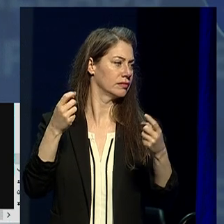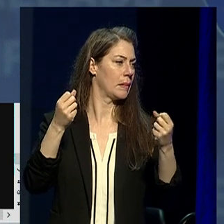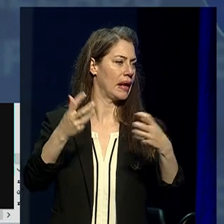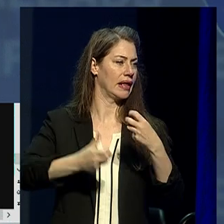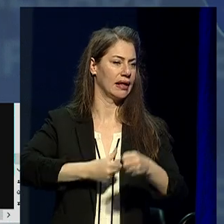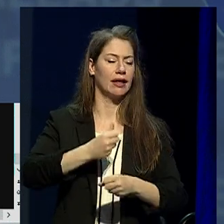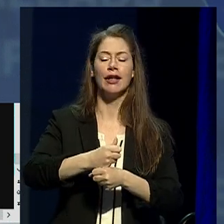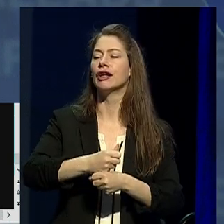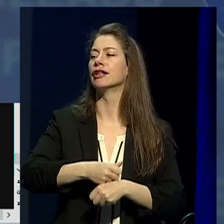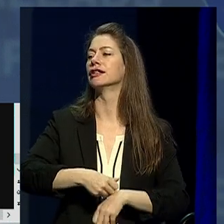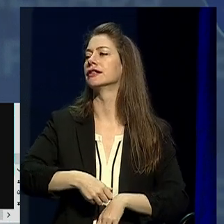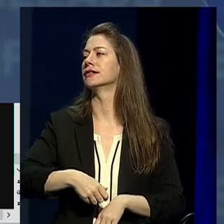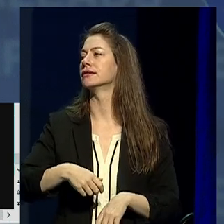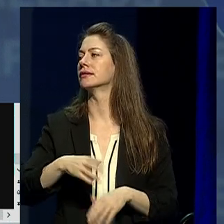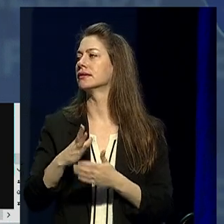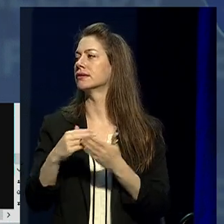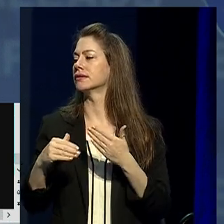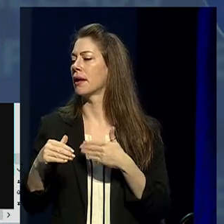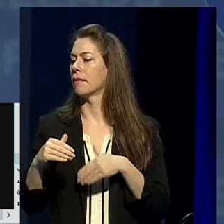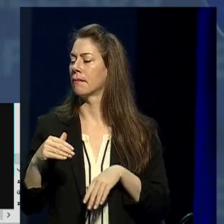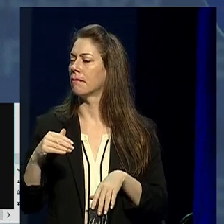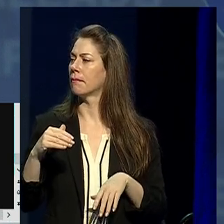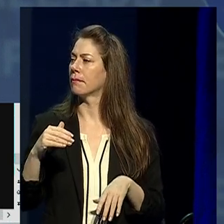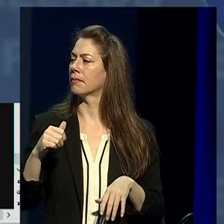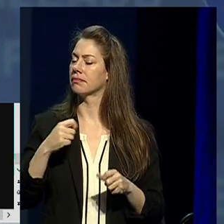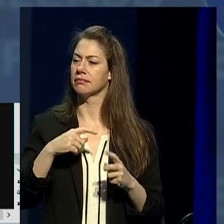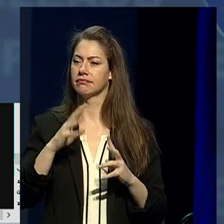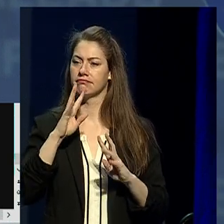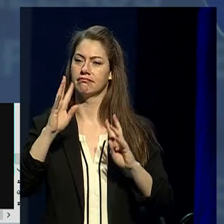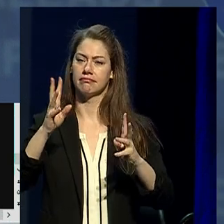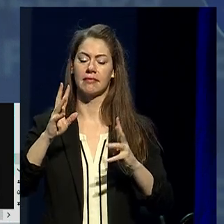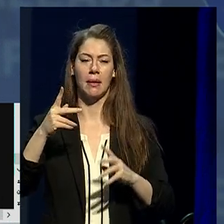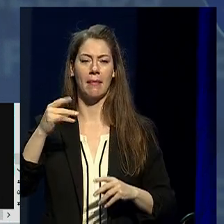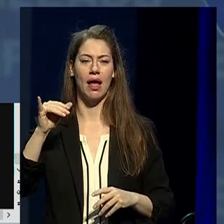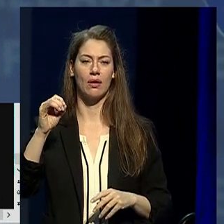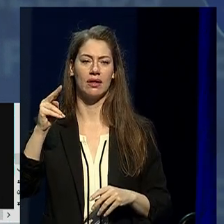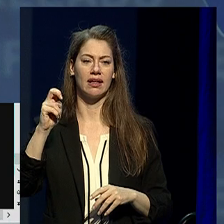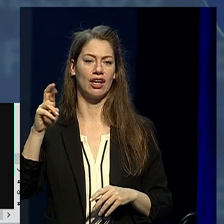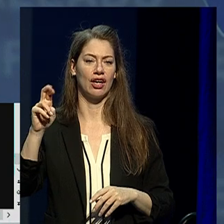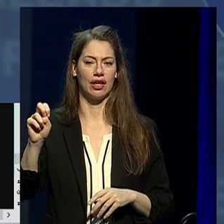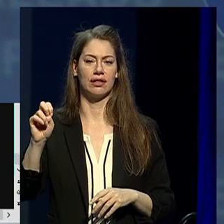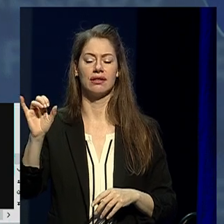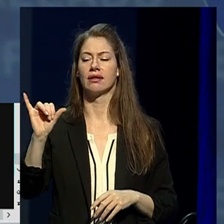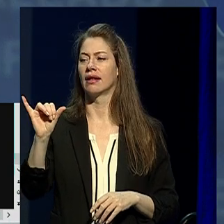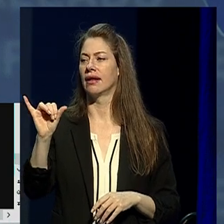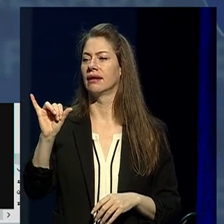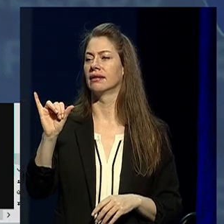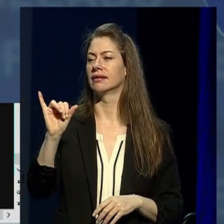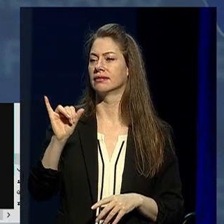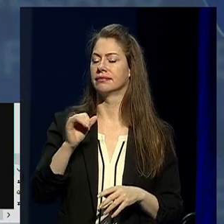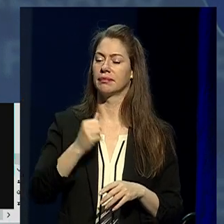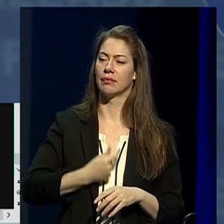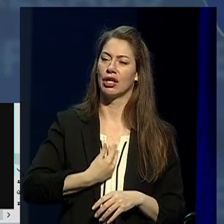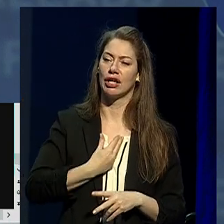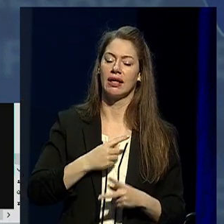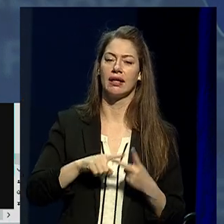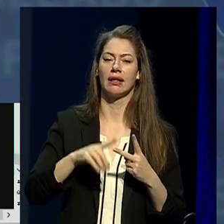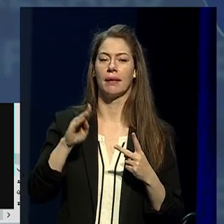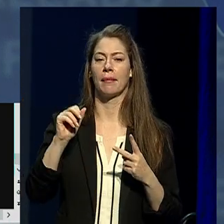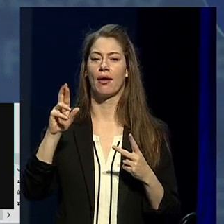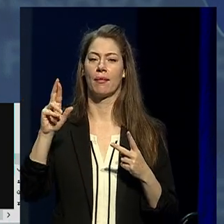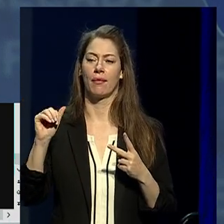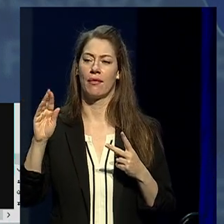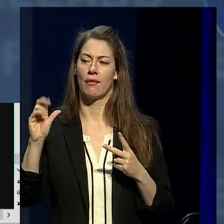years. Some are outspoken pioneers like John Burton, Bernie Sanders, Barbara Boxer,